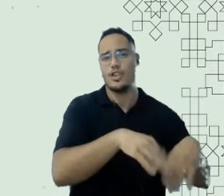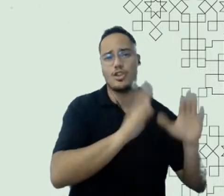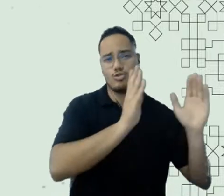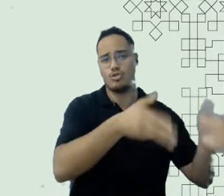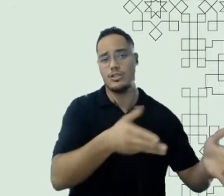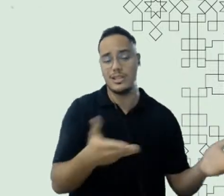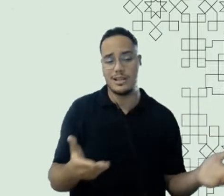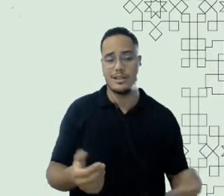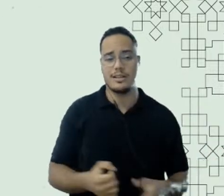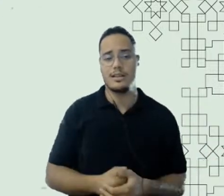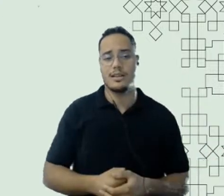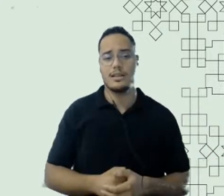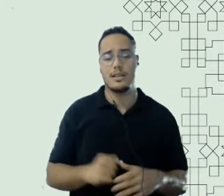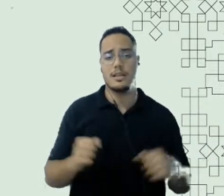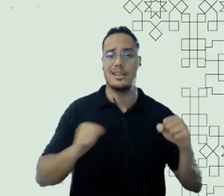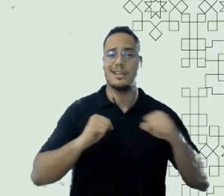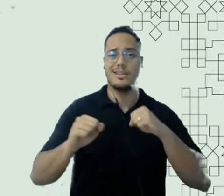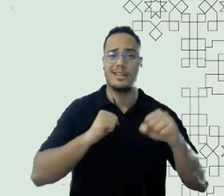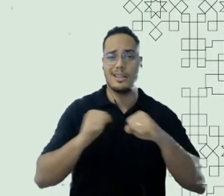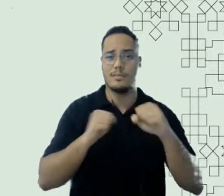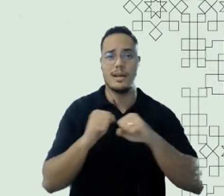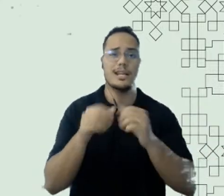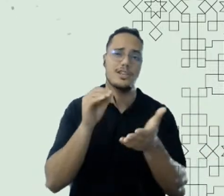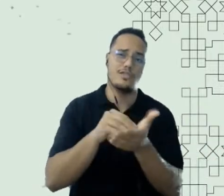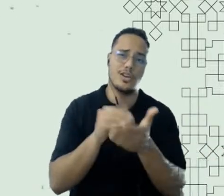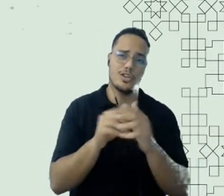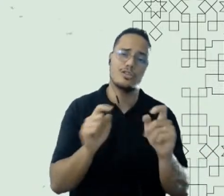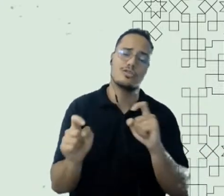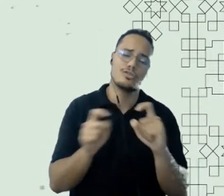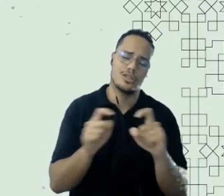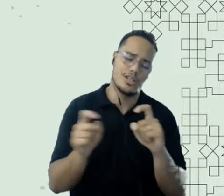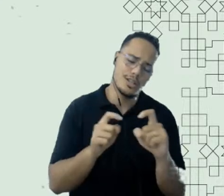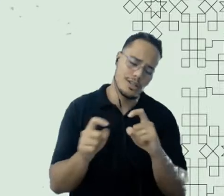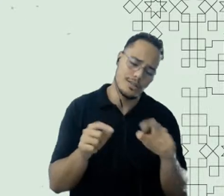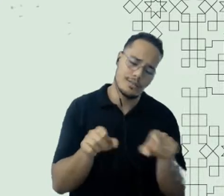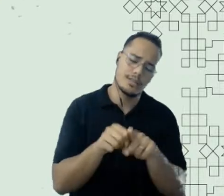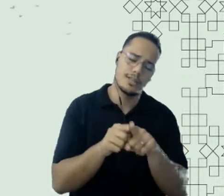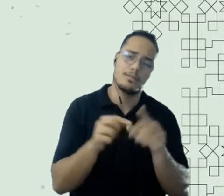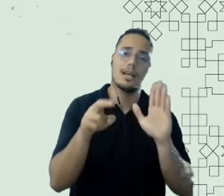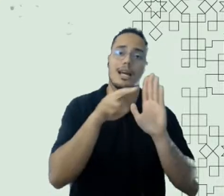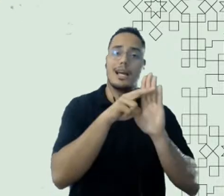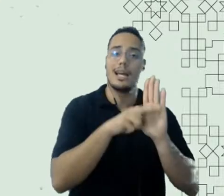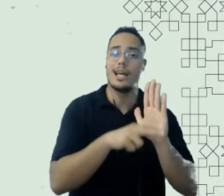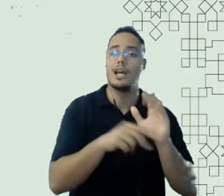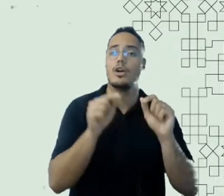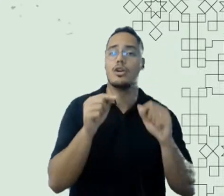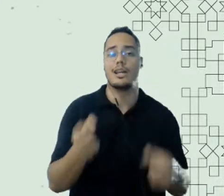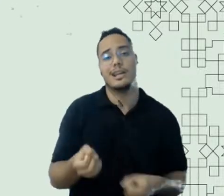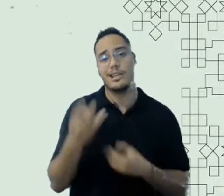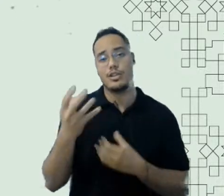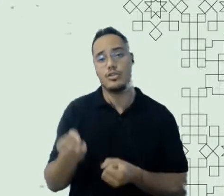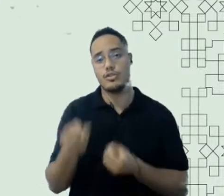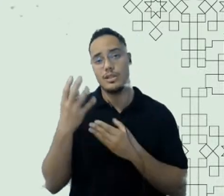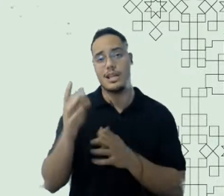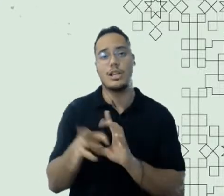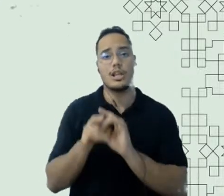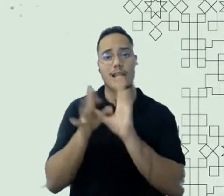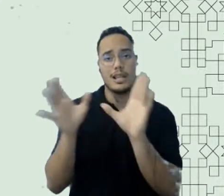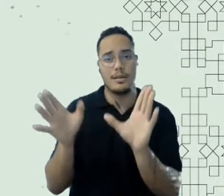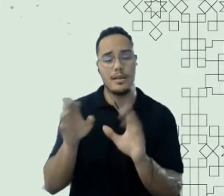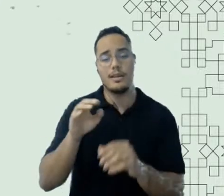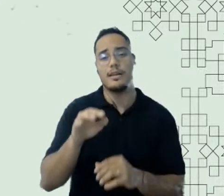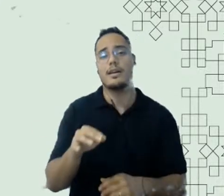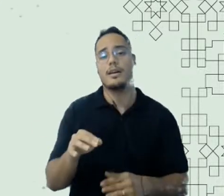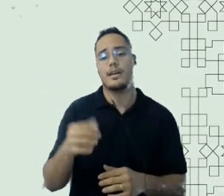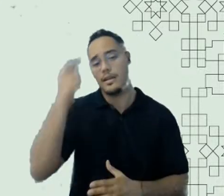be data mining is allowed for generative AI, the exception being an opt-out